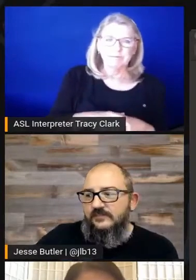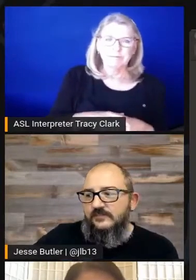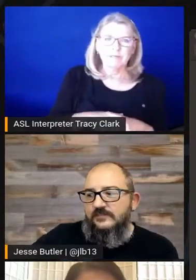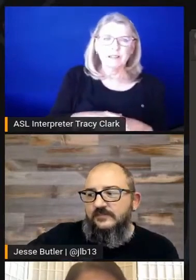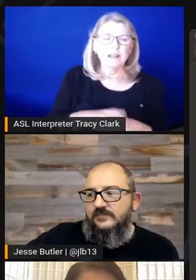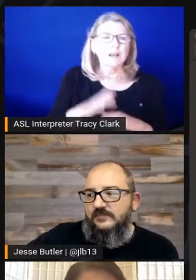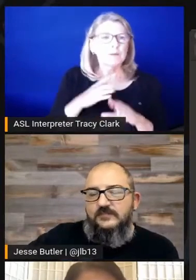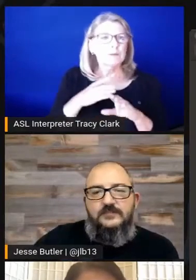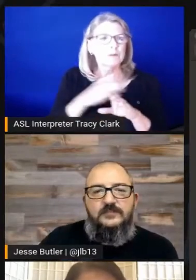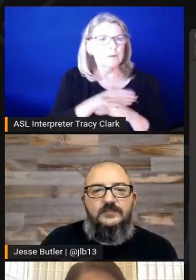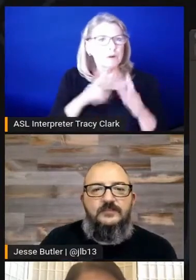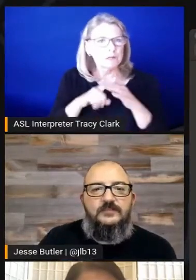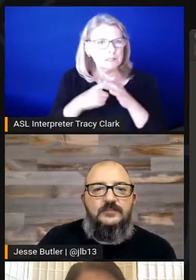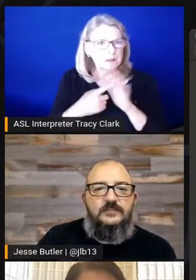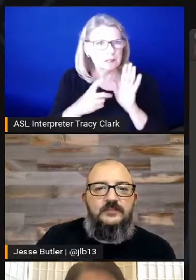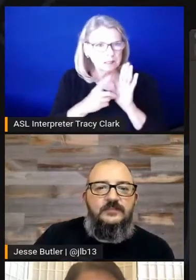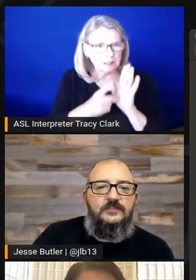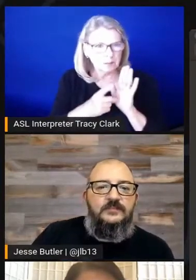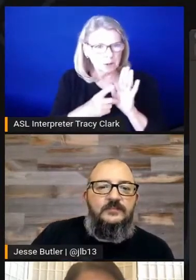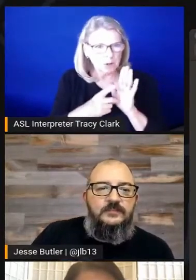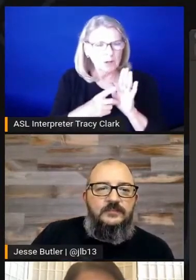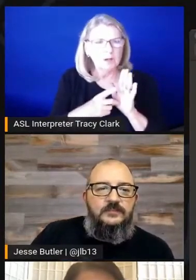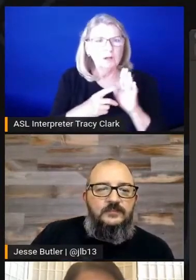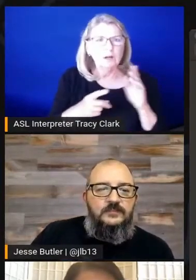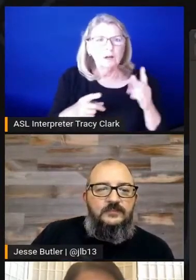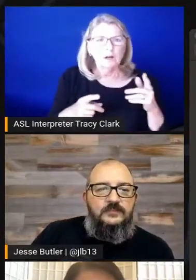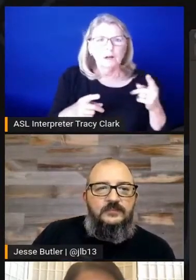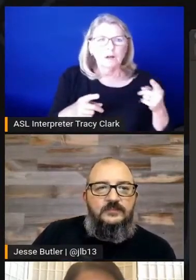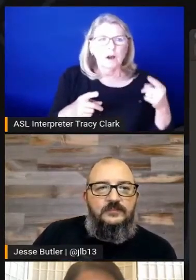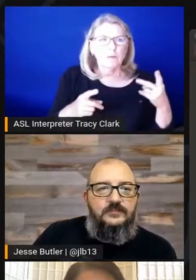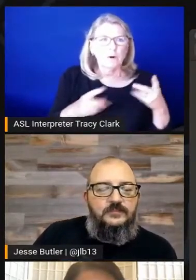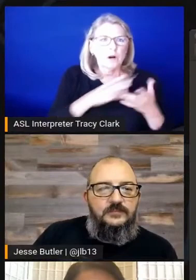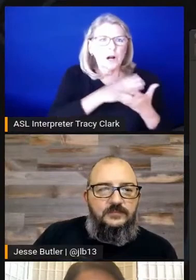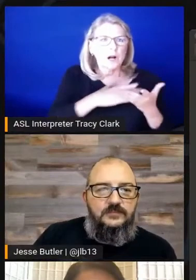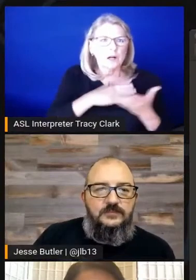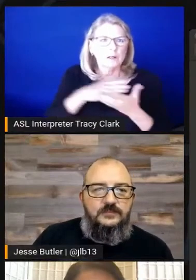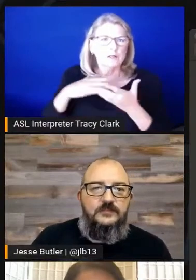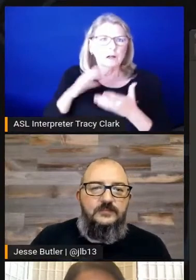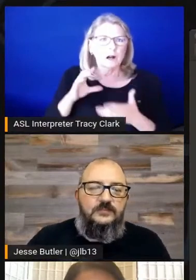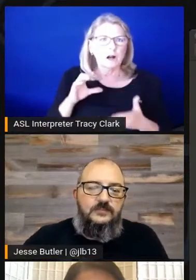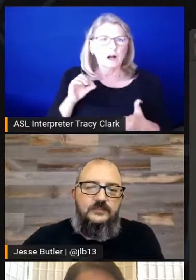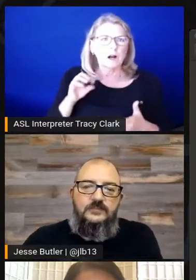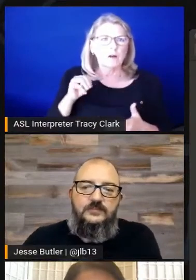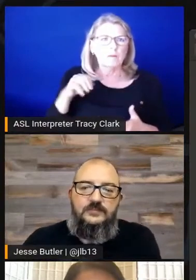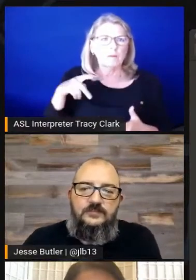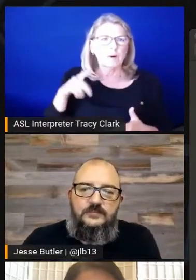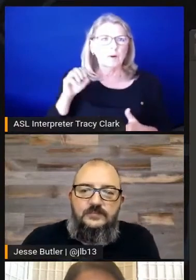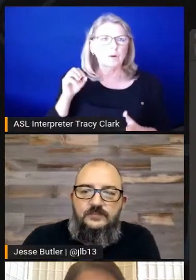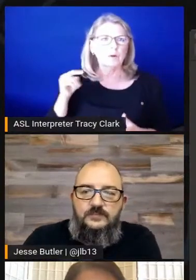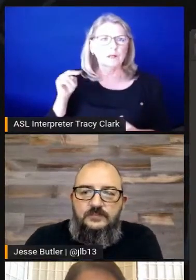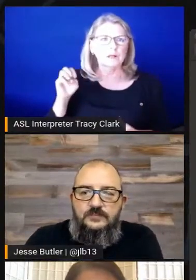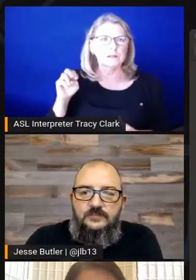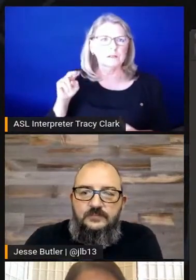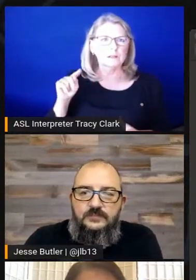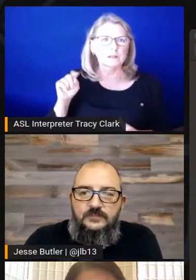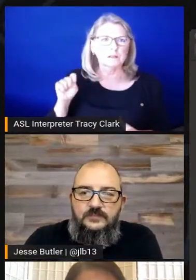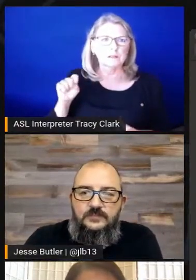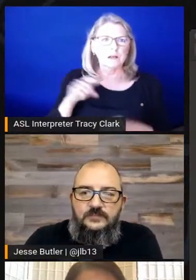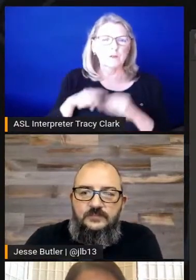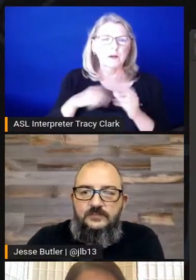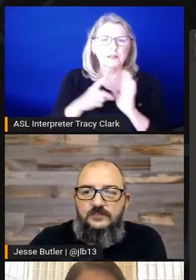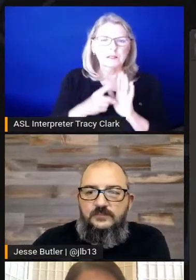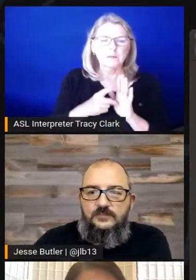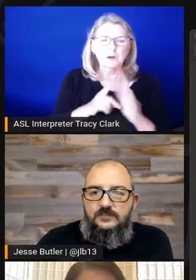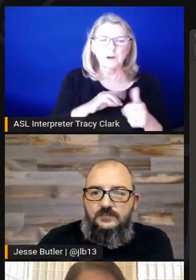into the actual demo, there's a couple like components I want to talk about regarding the demo, and the first is the operator that